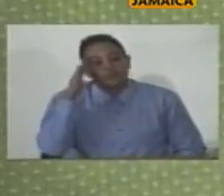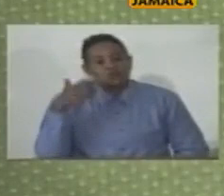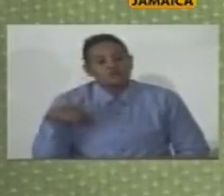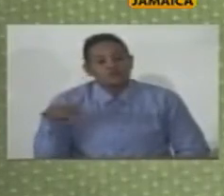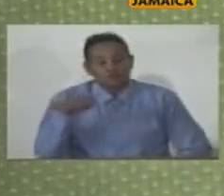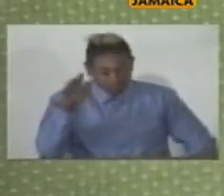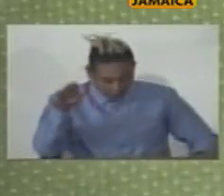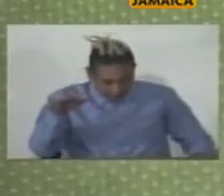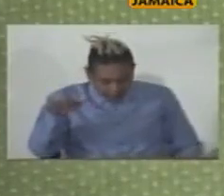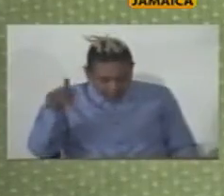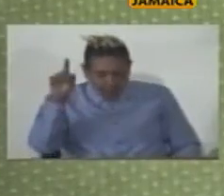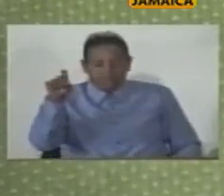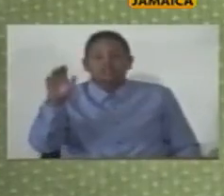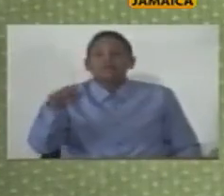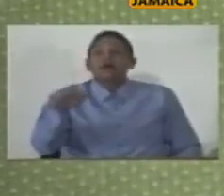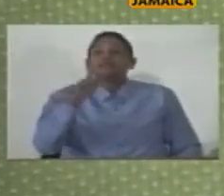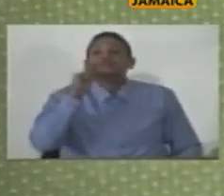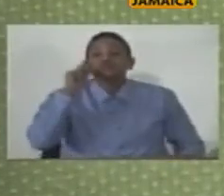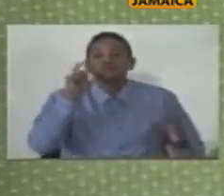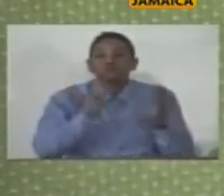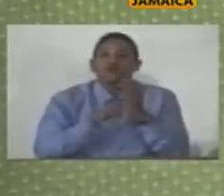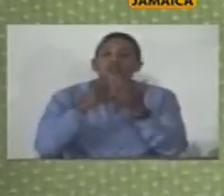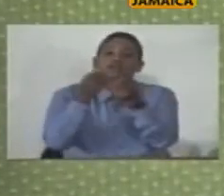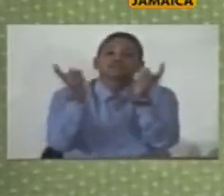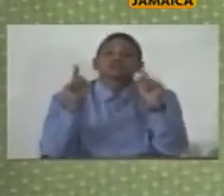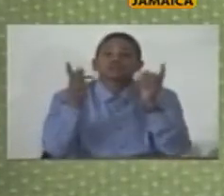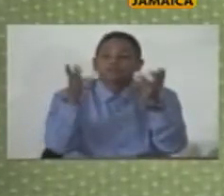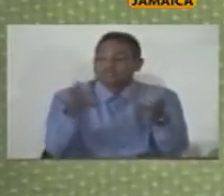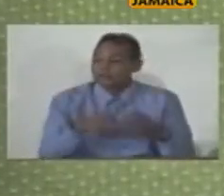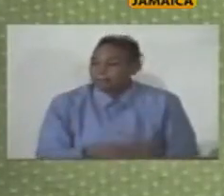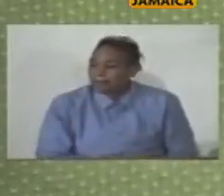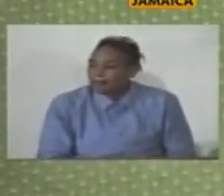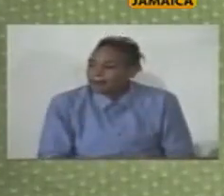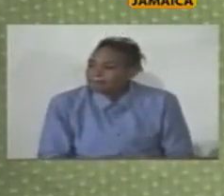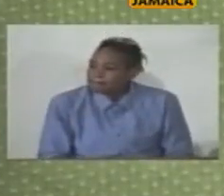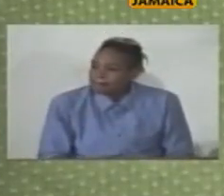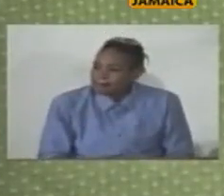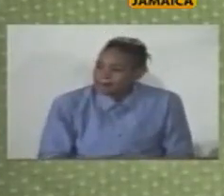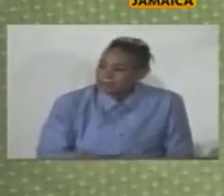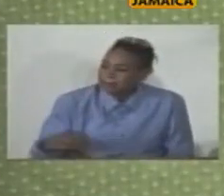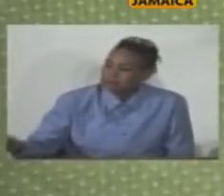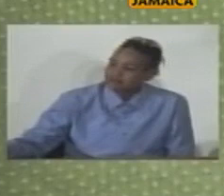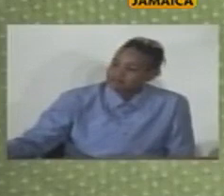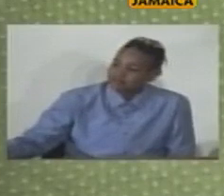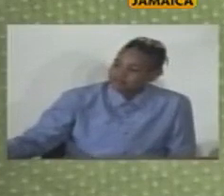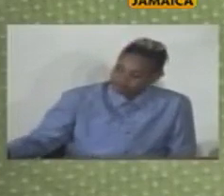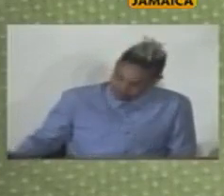Parliament and ask the Parliament to recognize you, President. And